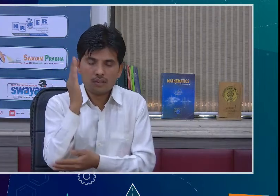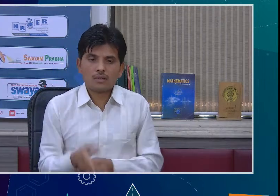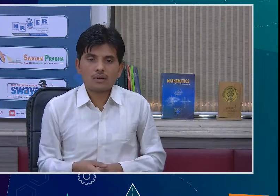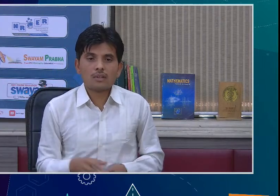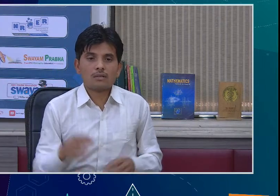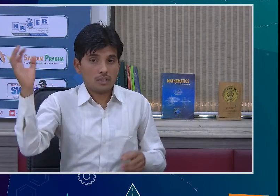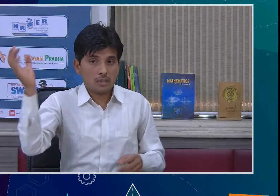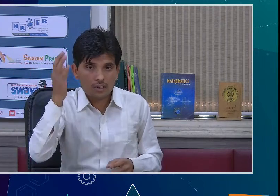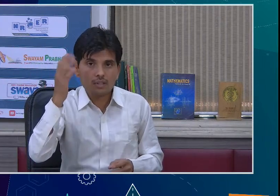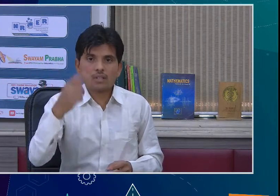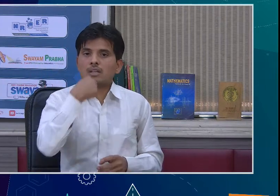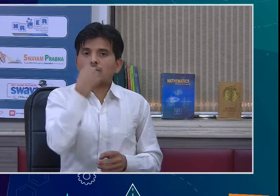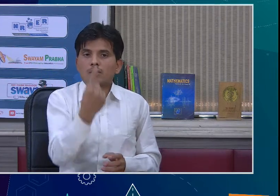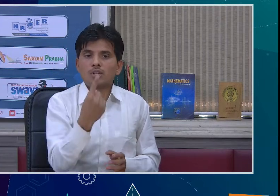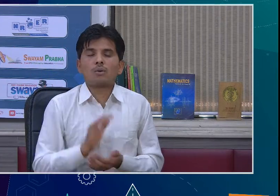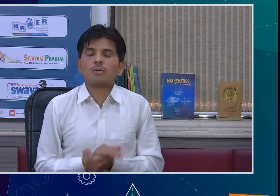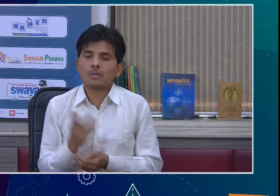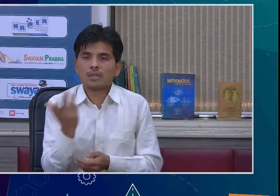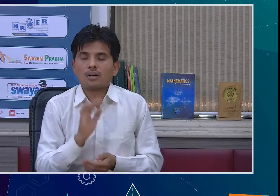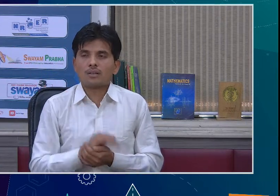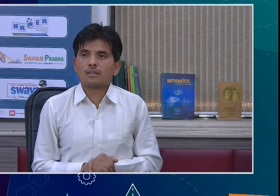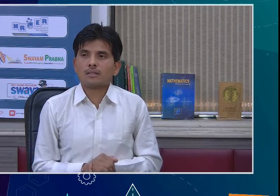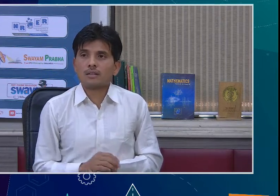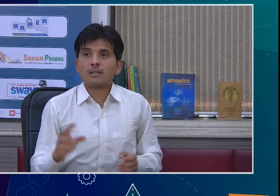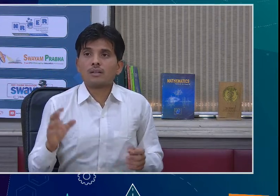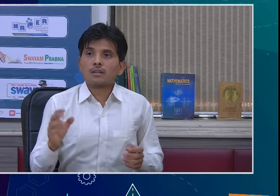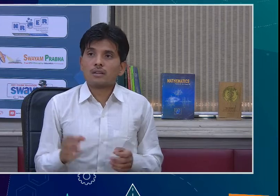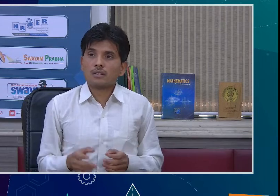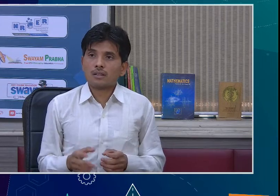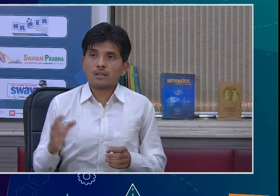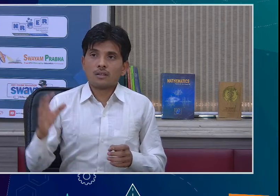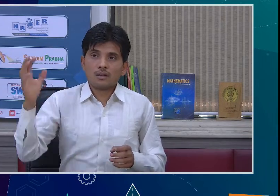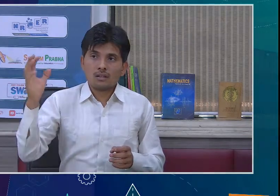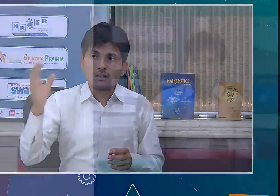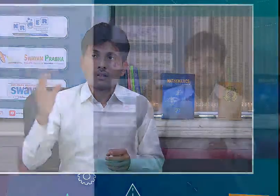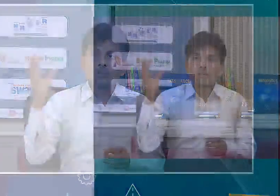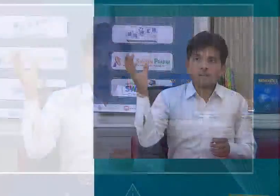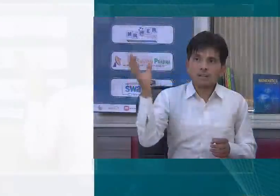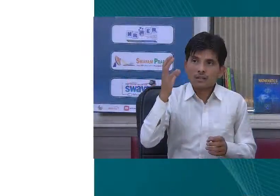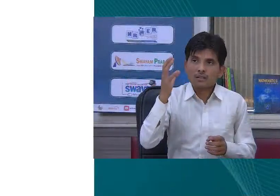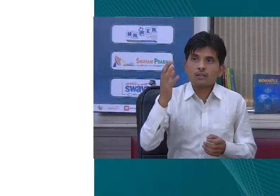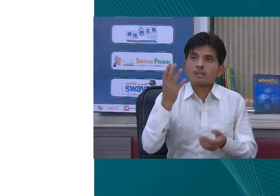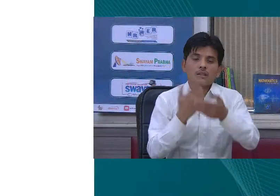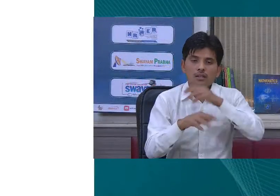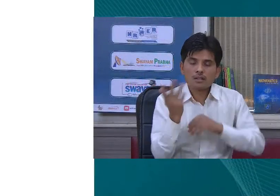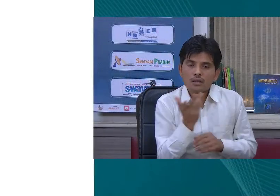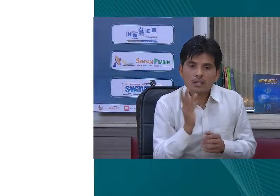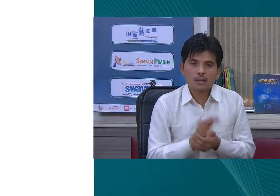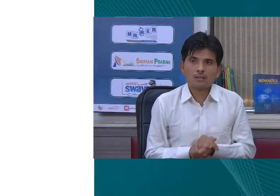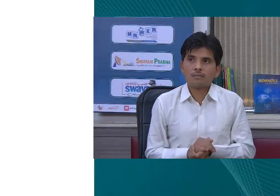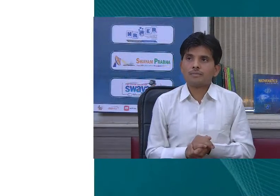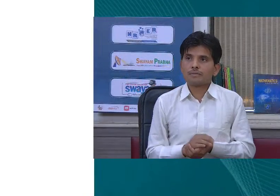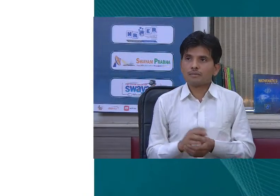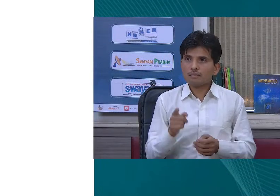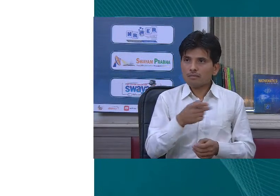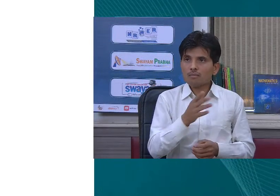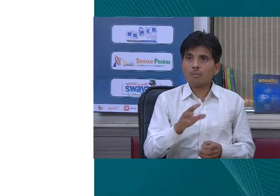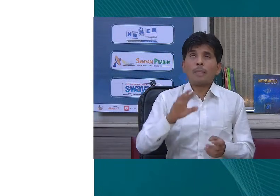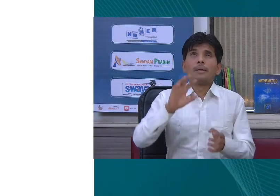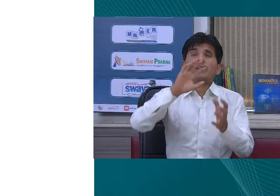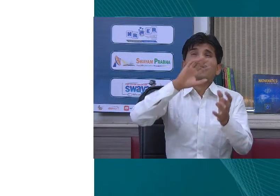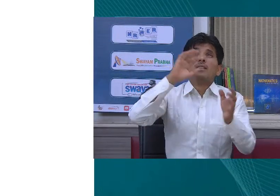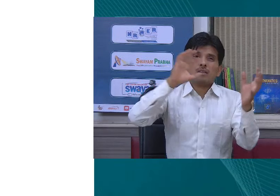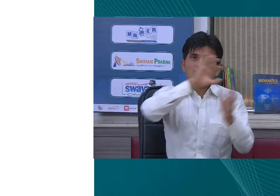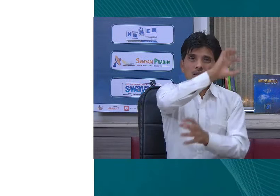sun. Yes. So our sun, life would not have existed on Earth in the absence of